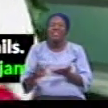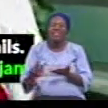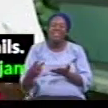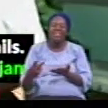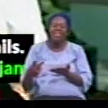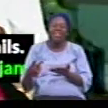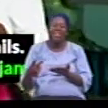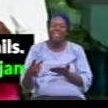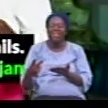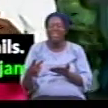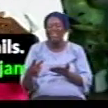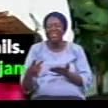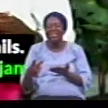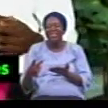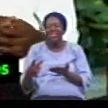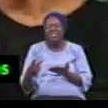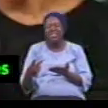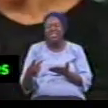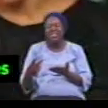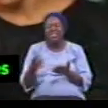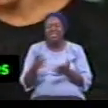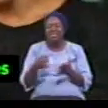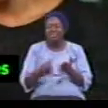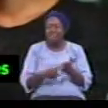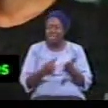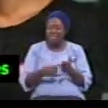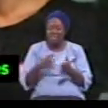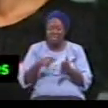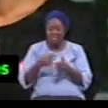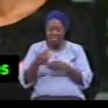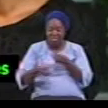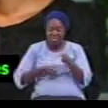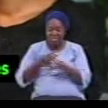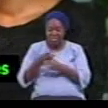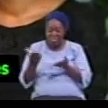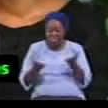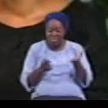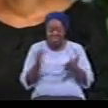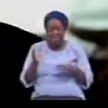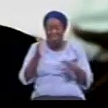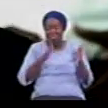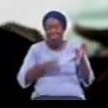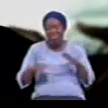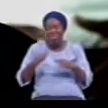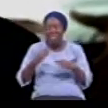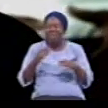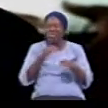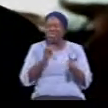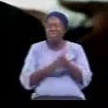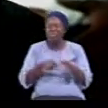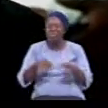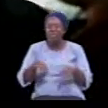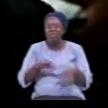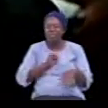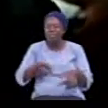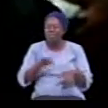Satan, you cannot prevail, because Jesus never